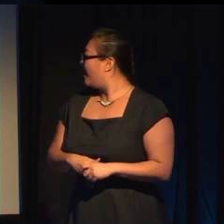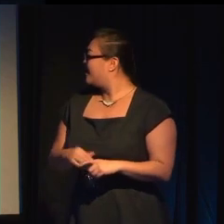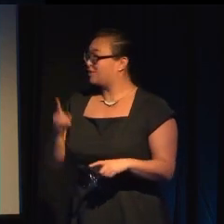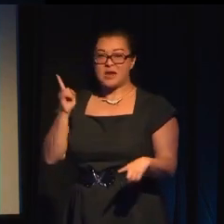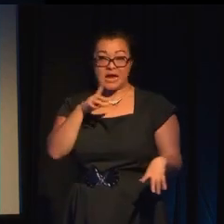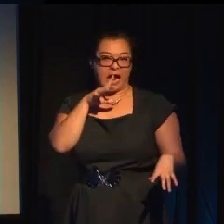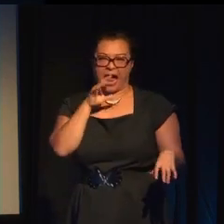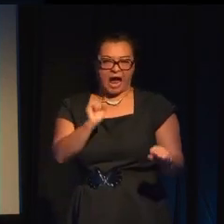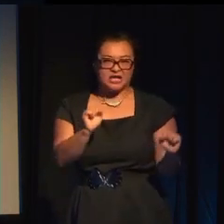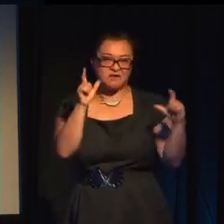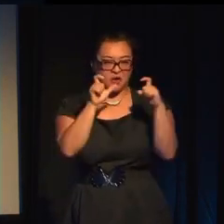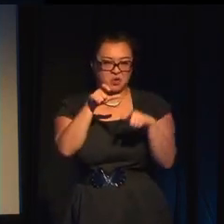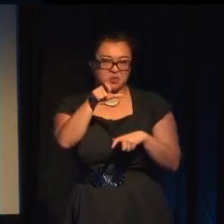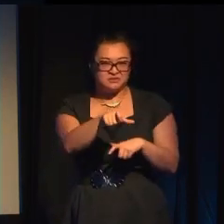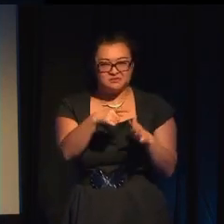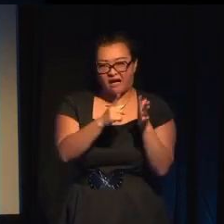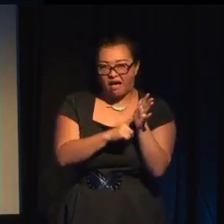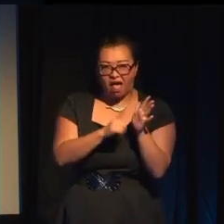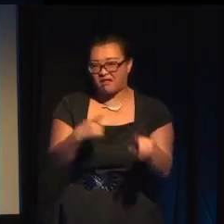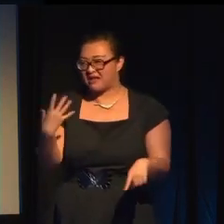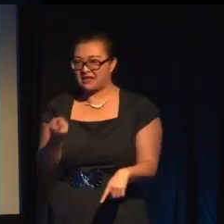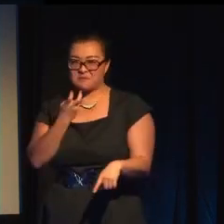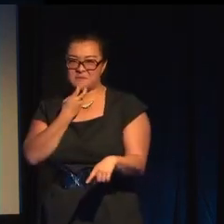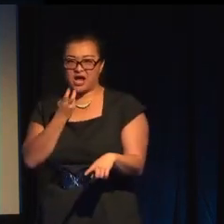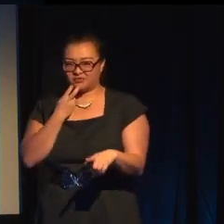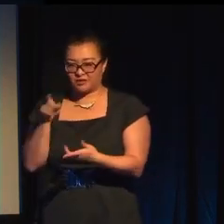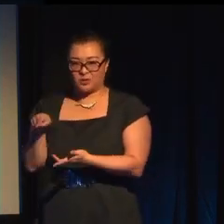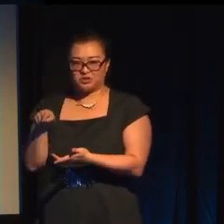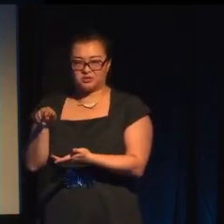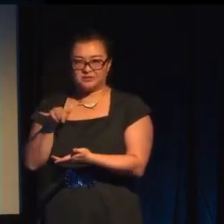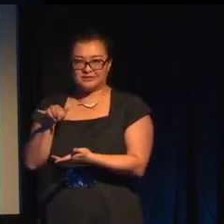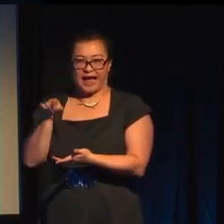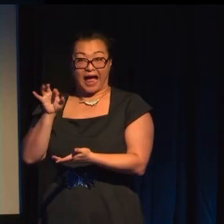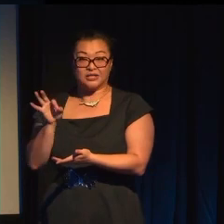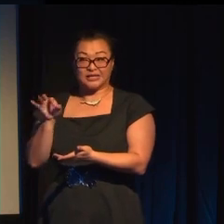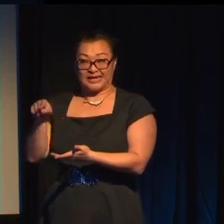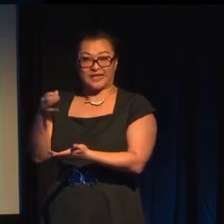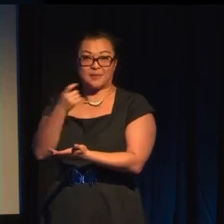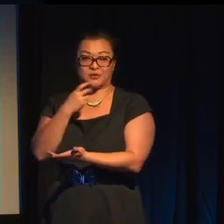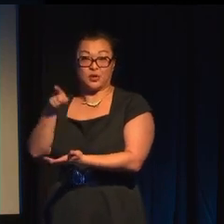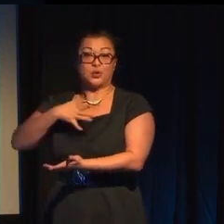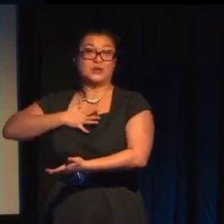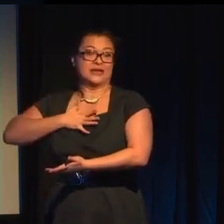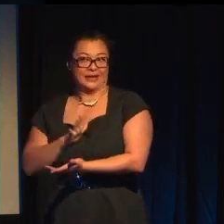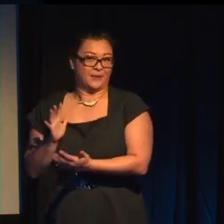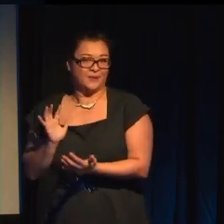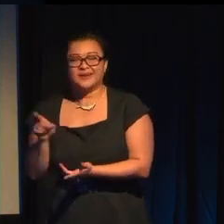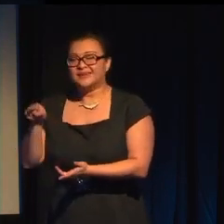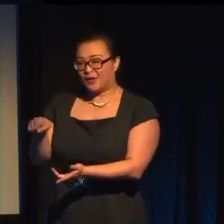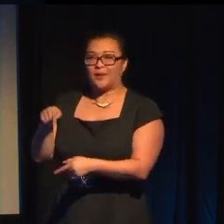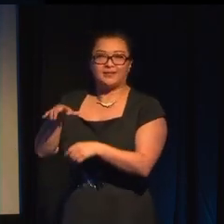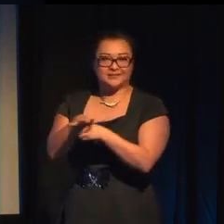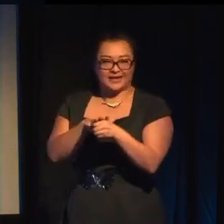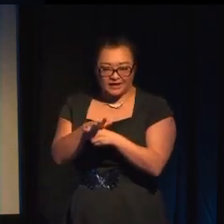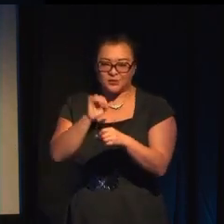photocells. He's got a 13.7 volt battery, which is actually by chance exactly what you need. And in this particular case, what we're going to do is